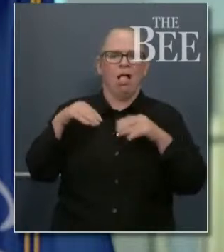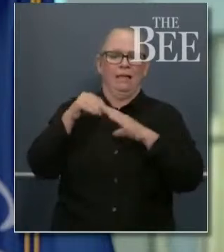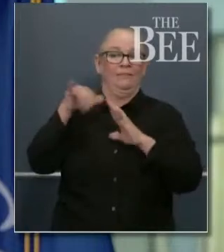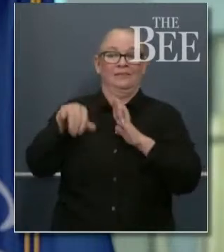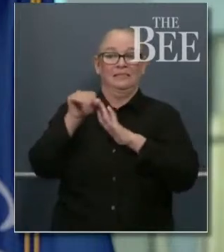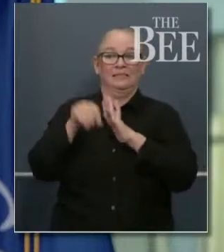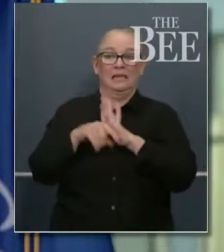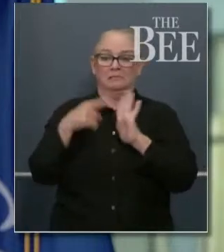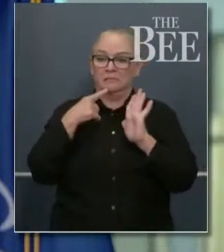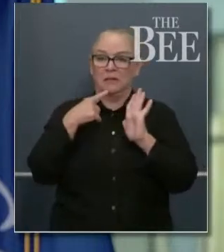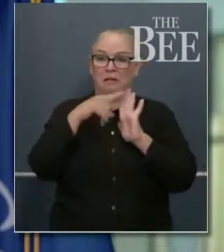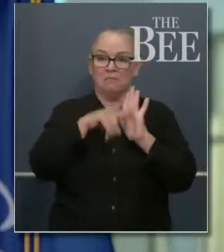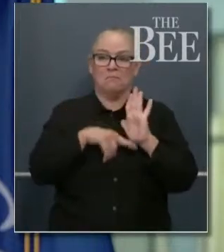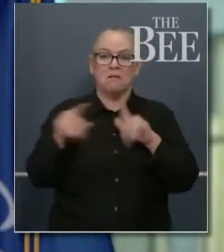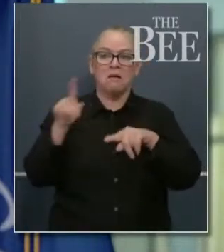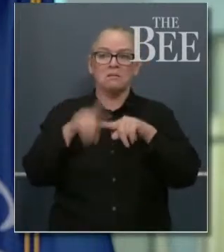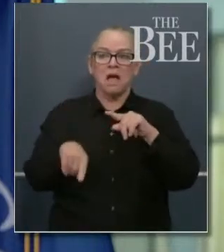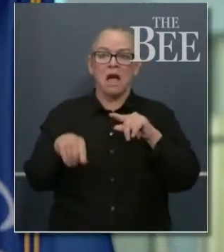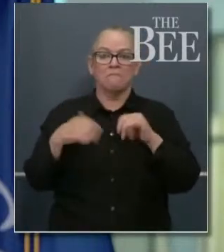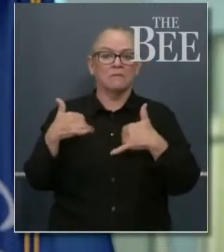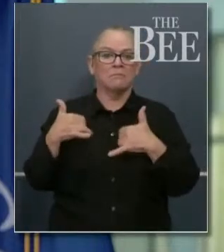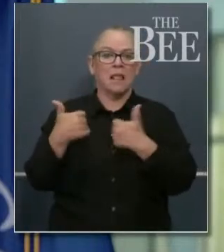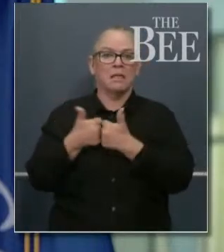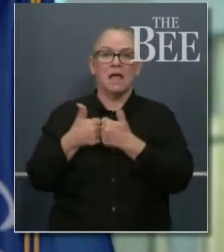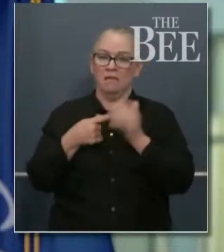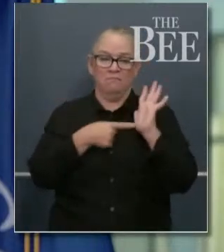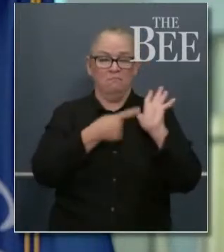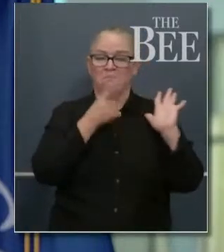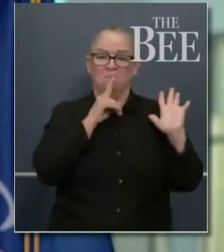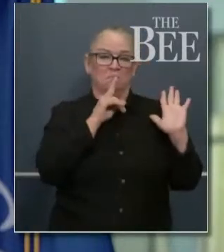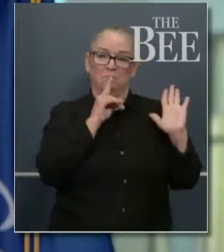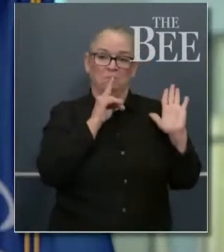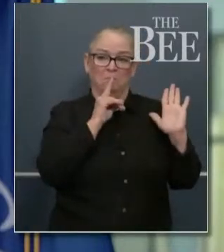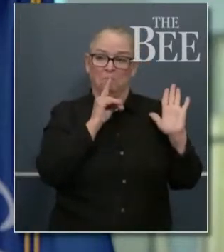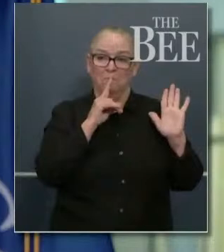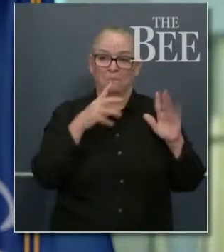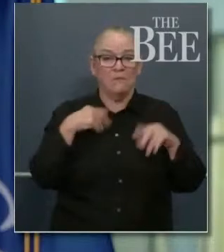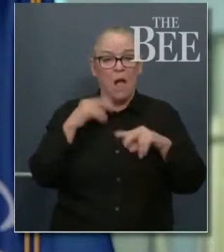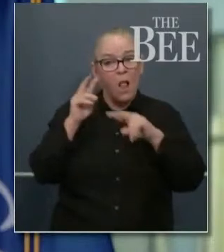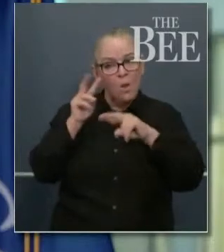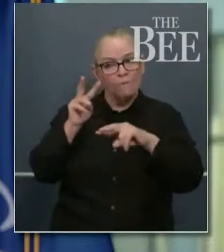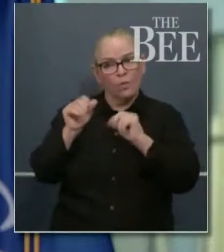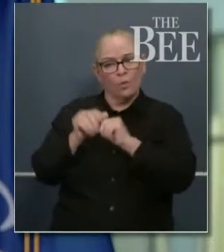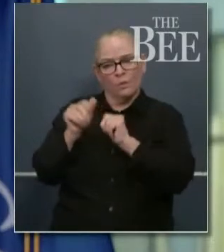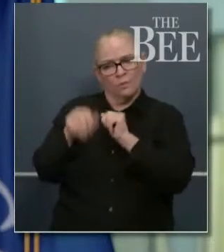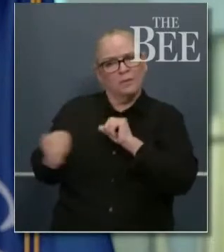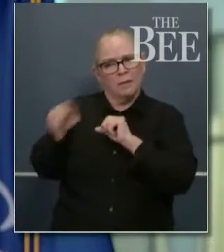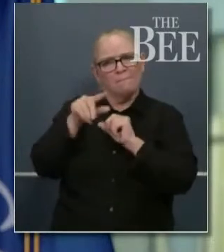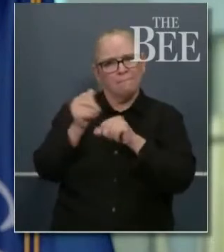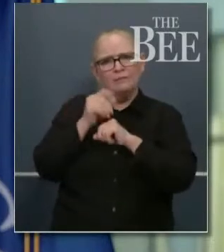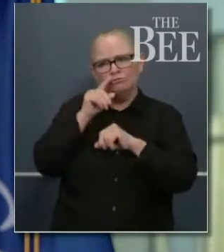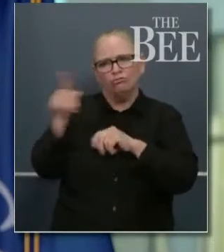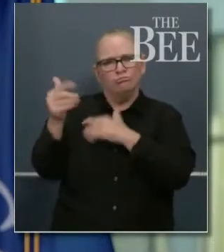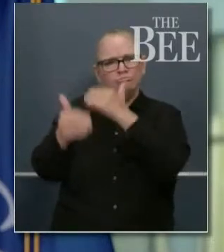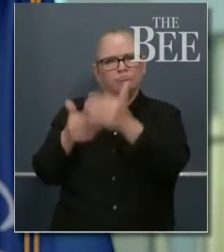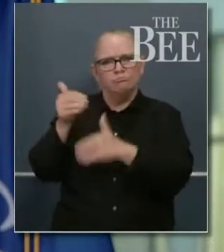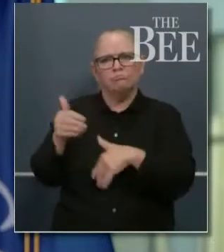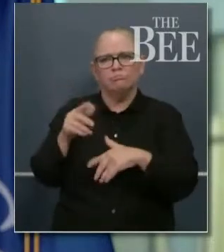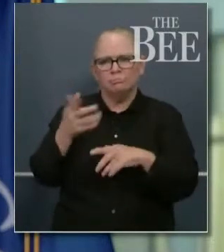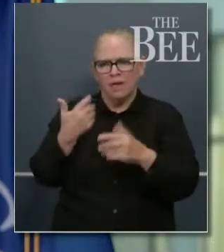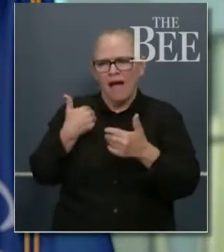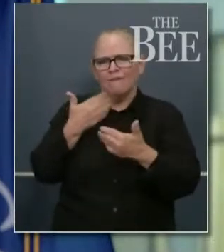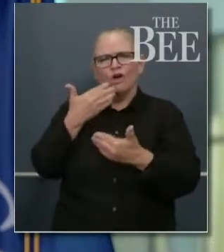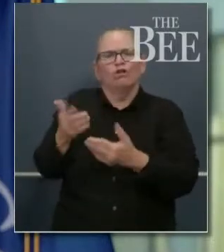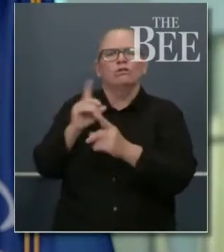deny these games from resuming. So once again, look forward to working as we have been in a constructive dialogue with the Pac-12